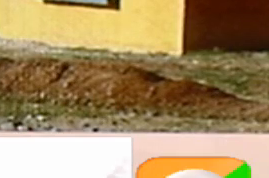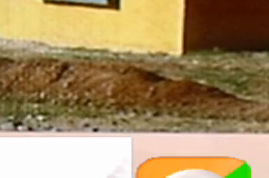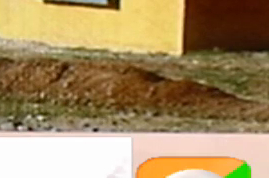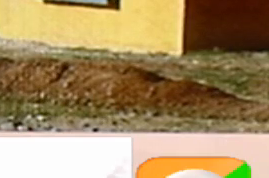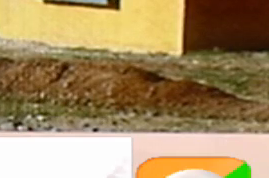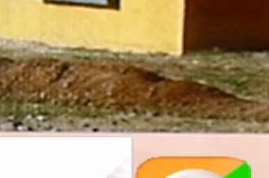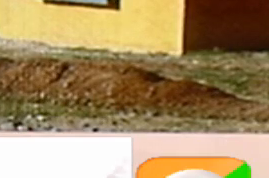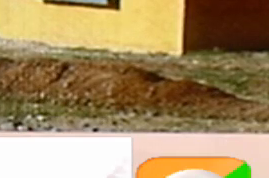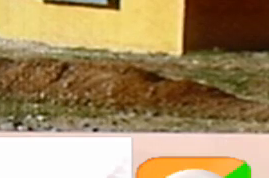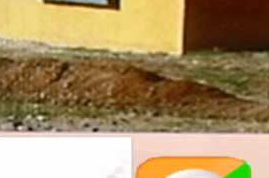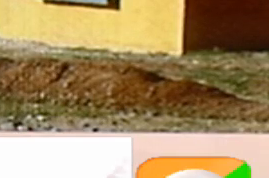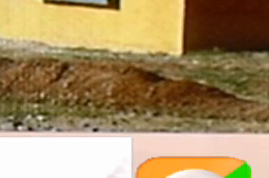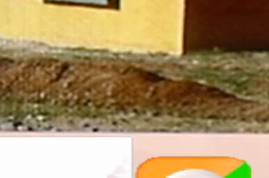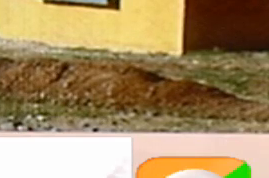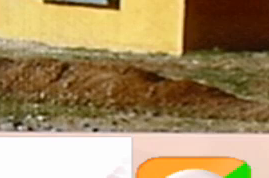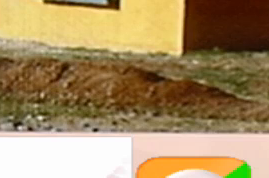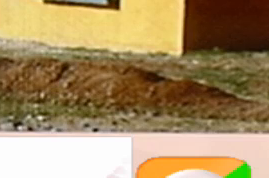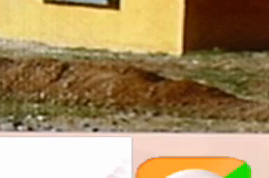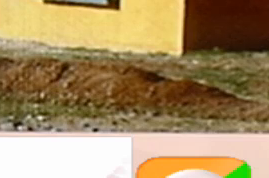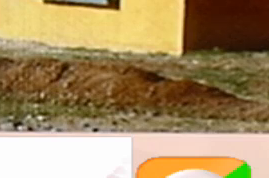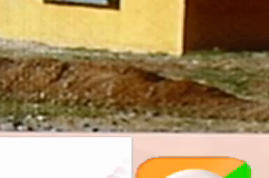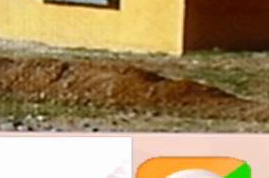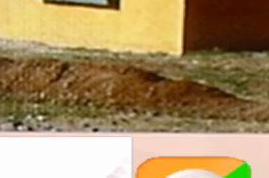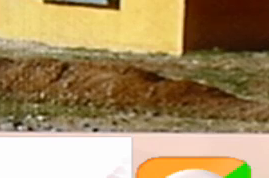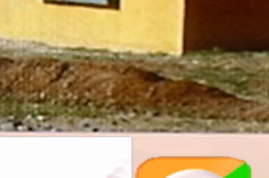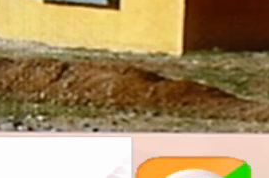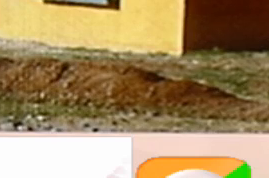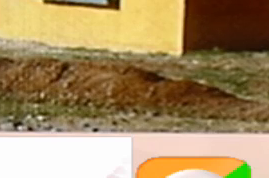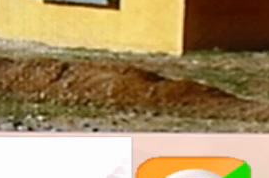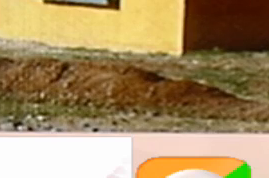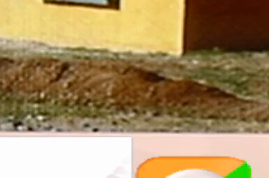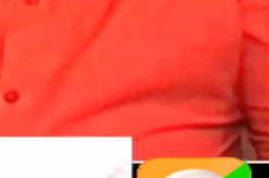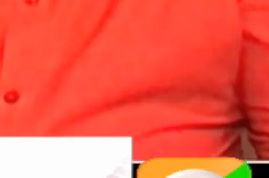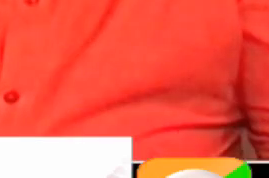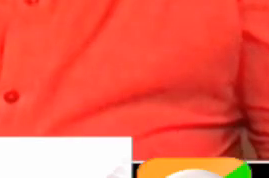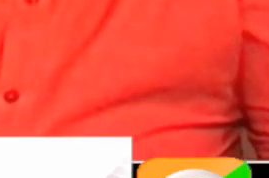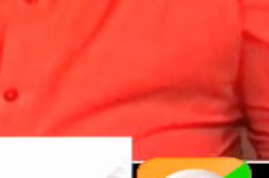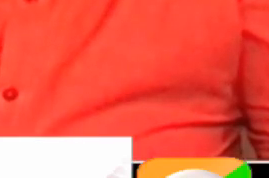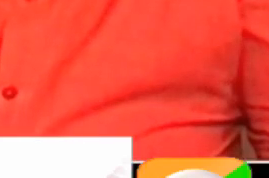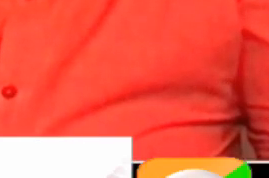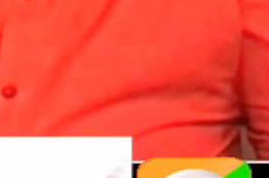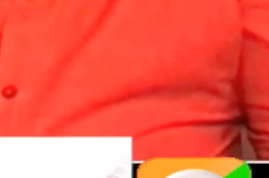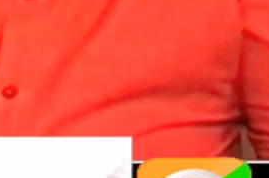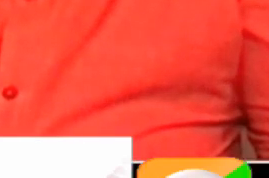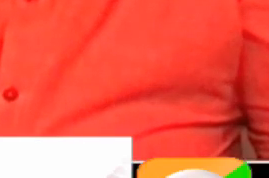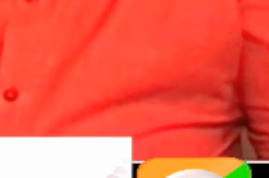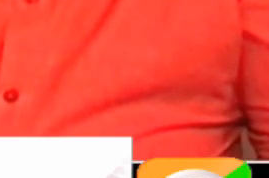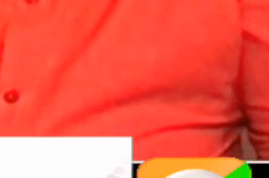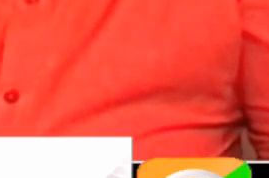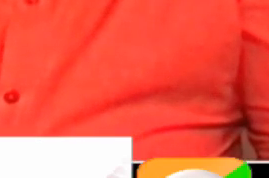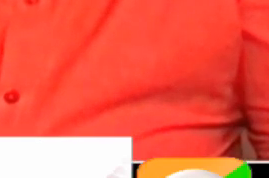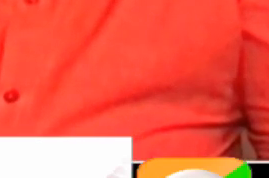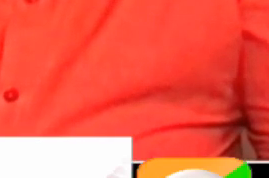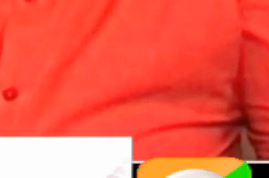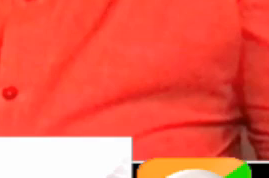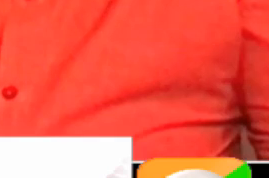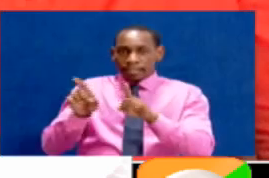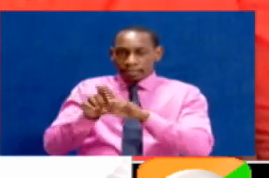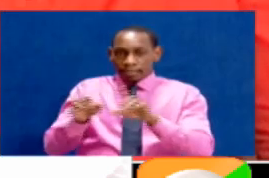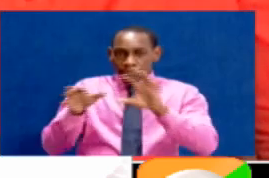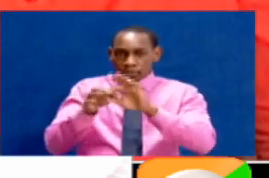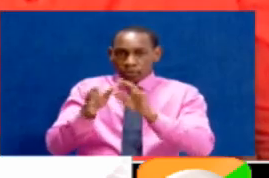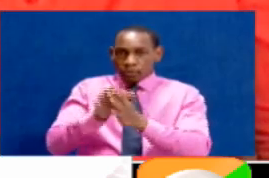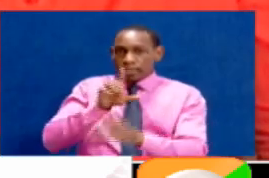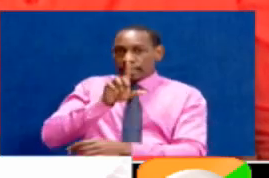KEPSA Lands and Planning Sector Board. Gikonyo, thank you so much for joining me this evening. My first question to you, and I'll tie it in